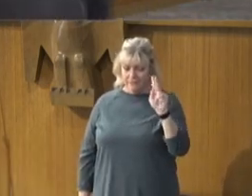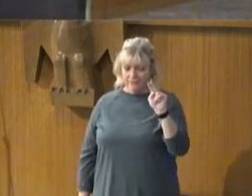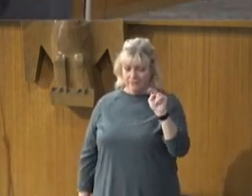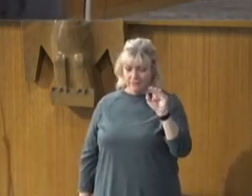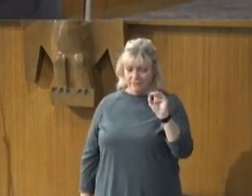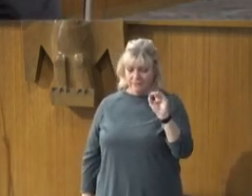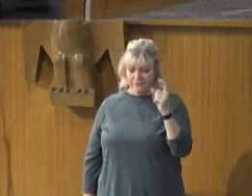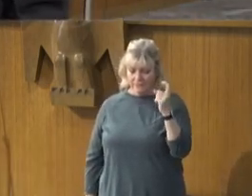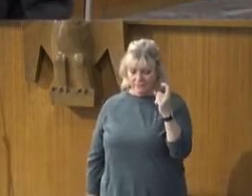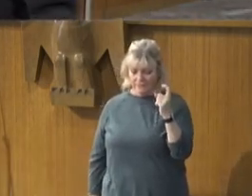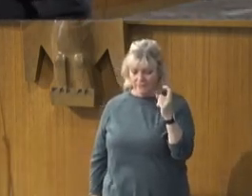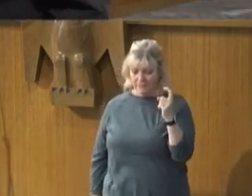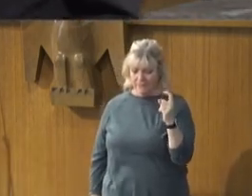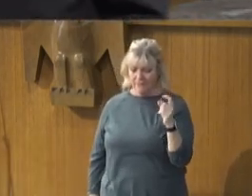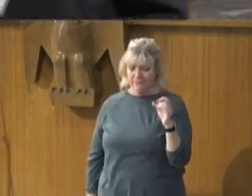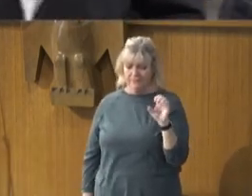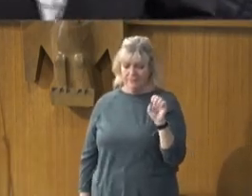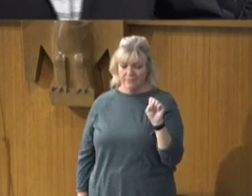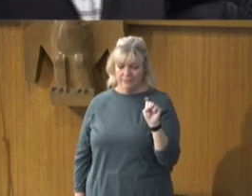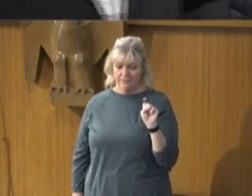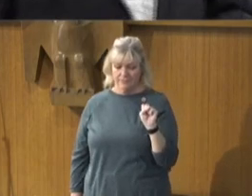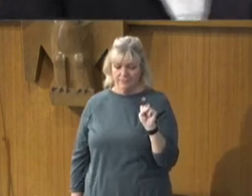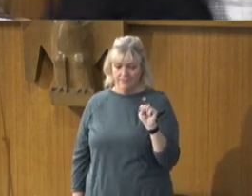Lynn Knox.